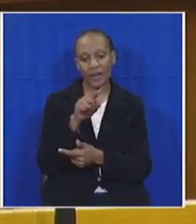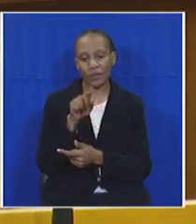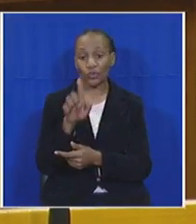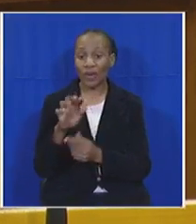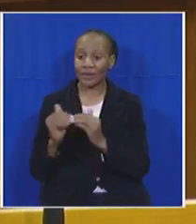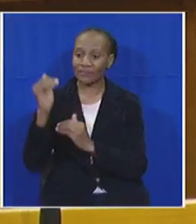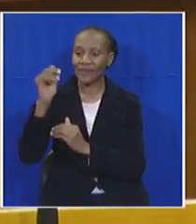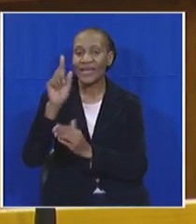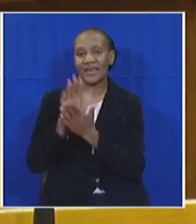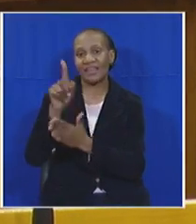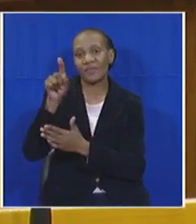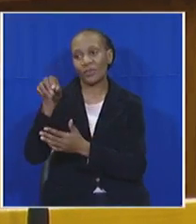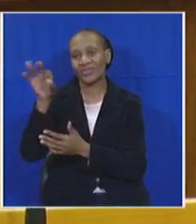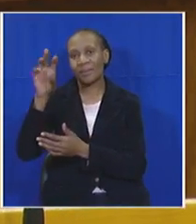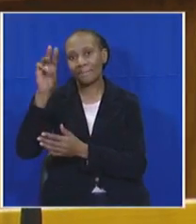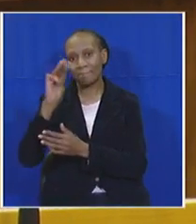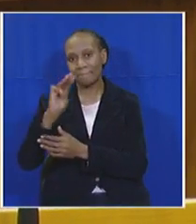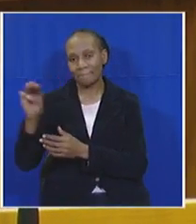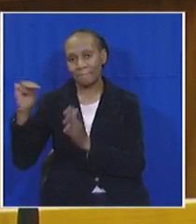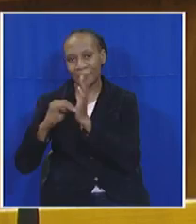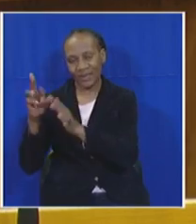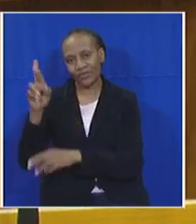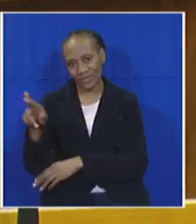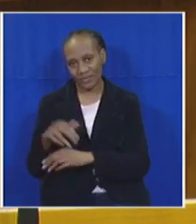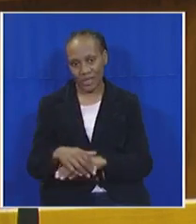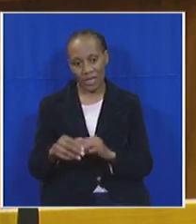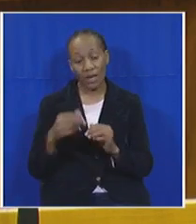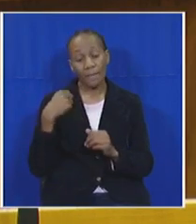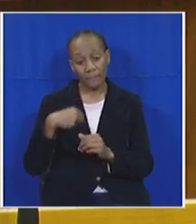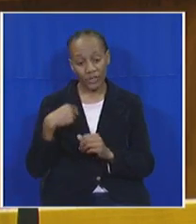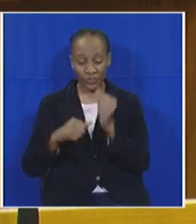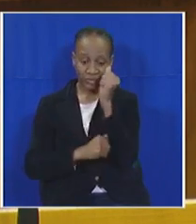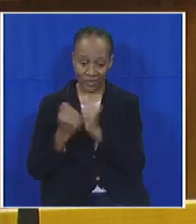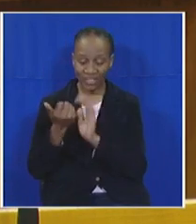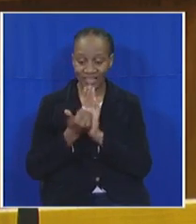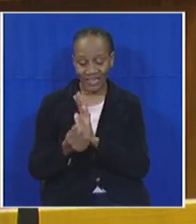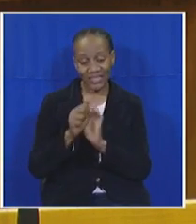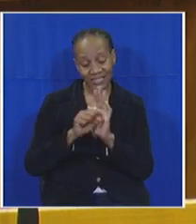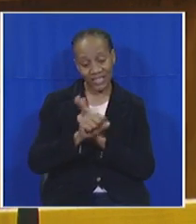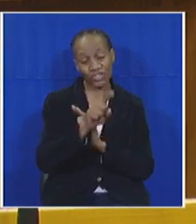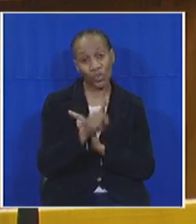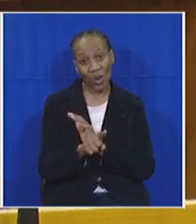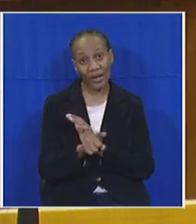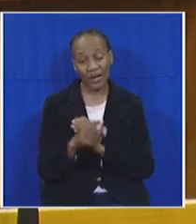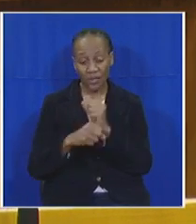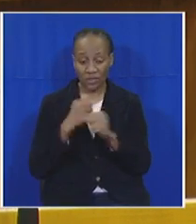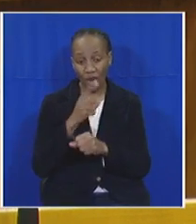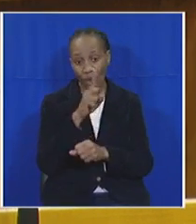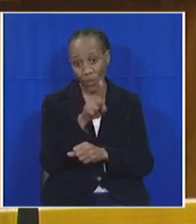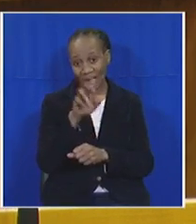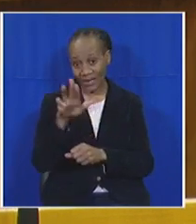11.3 million. In terms of Section 1 of the Municipal Structures Act, 117 of